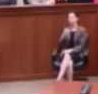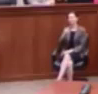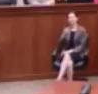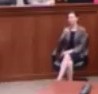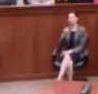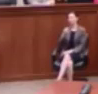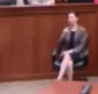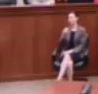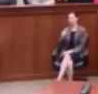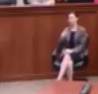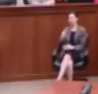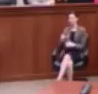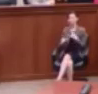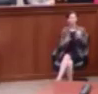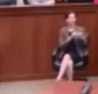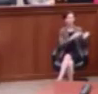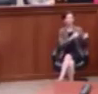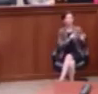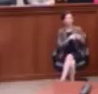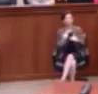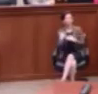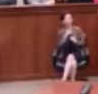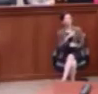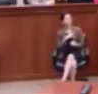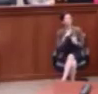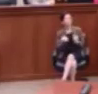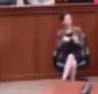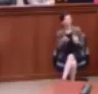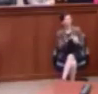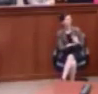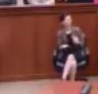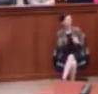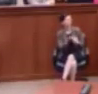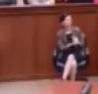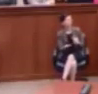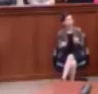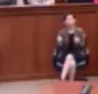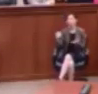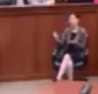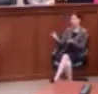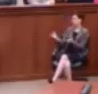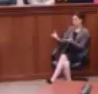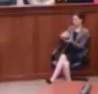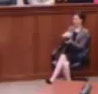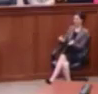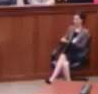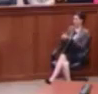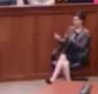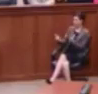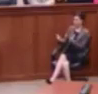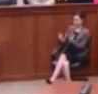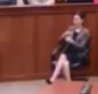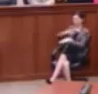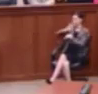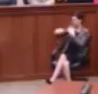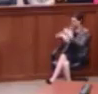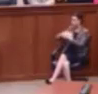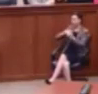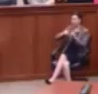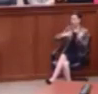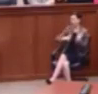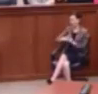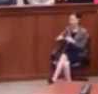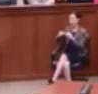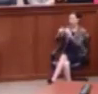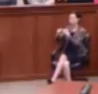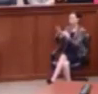when should that come to the Accountability Commission, roughly? We would like to bring a culminating set of pathways to